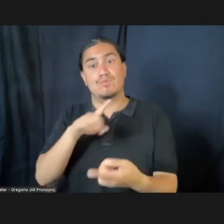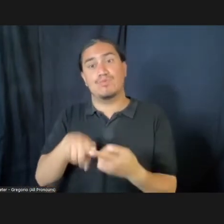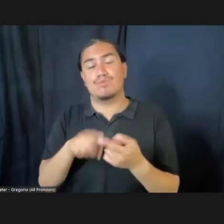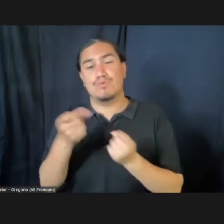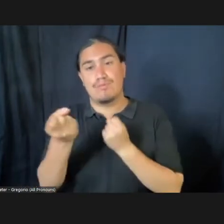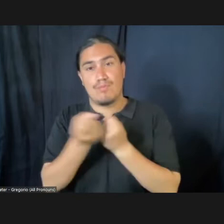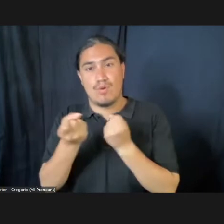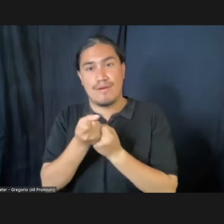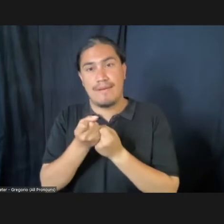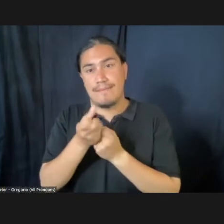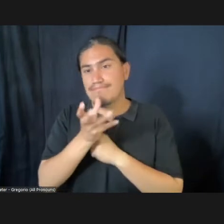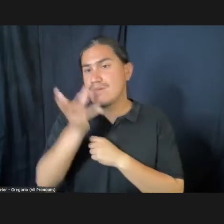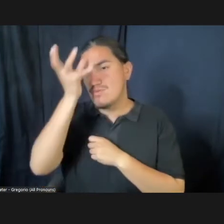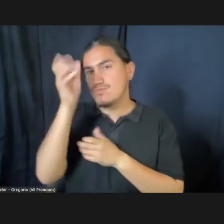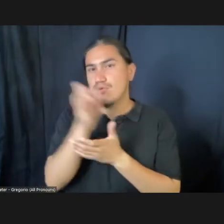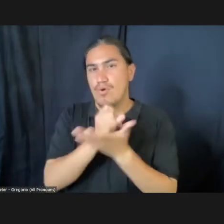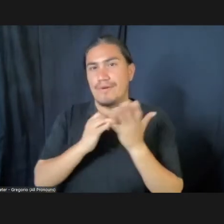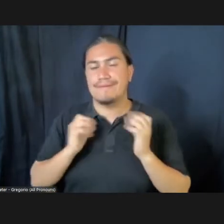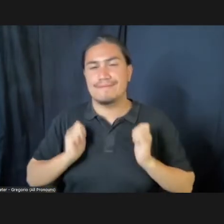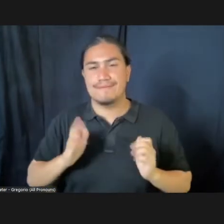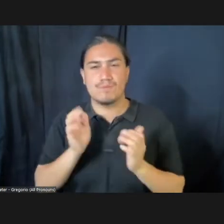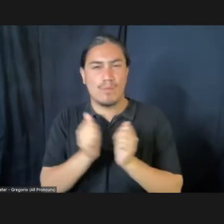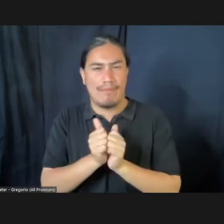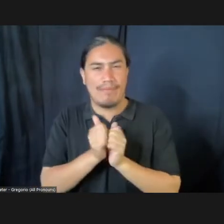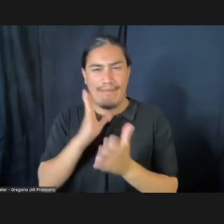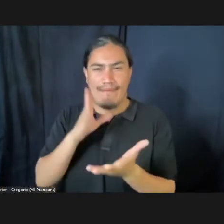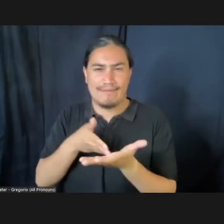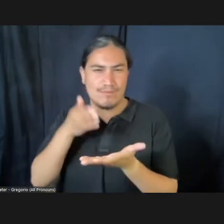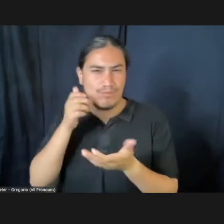an anti-racist lens.